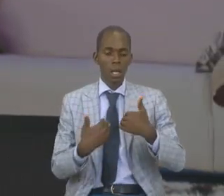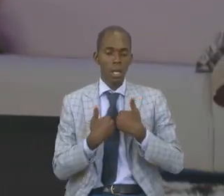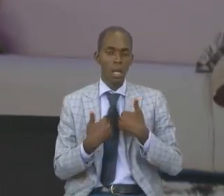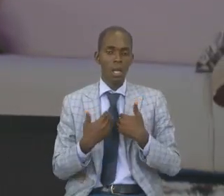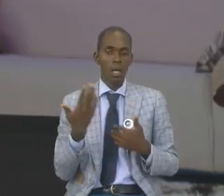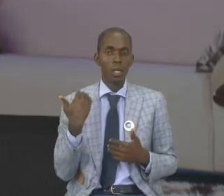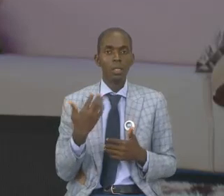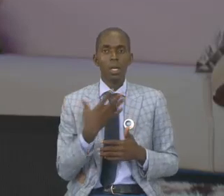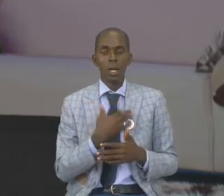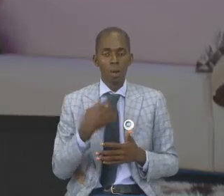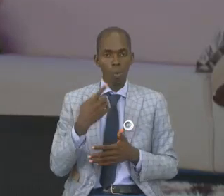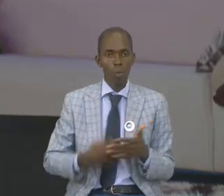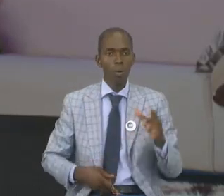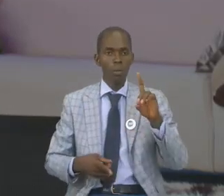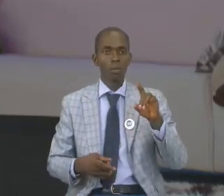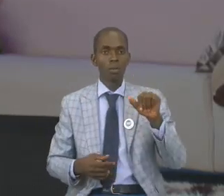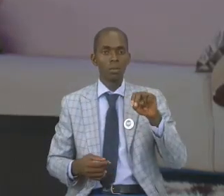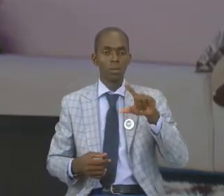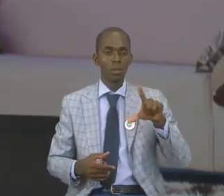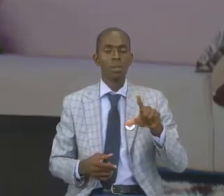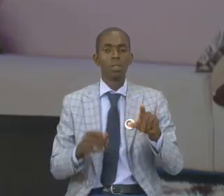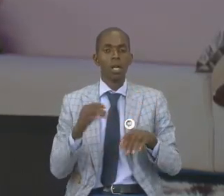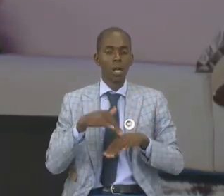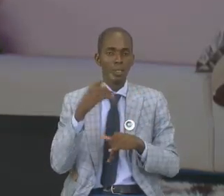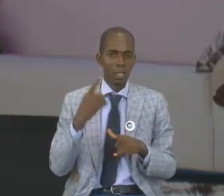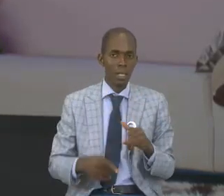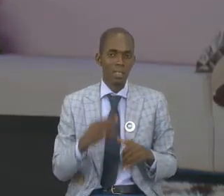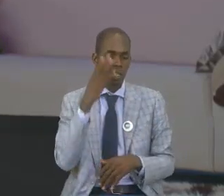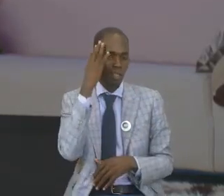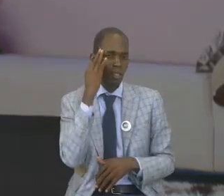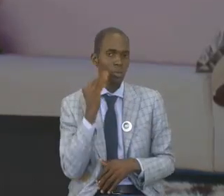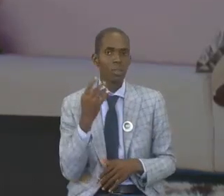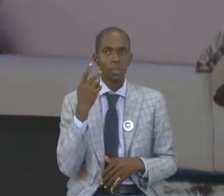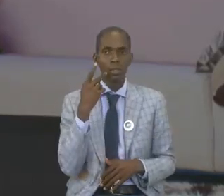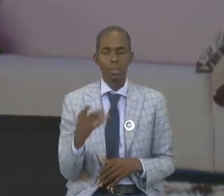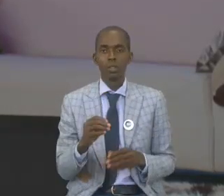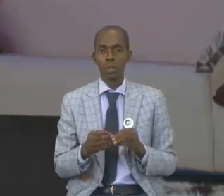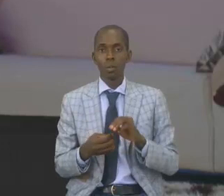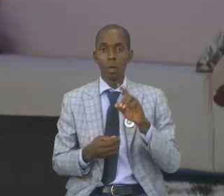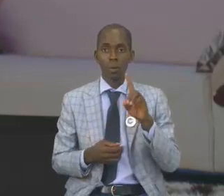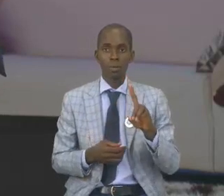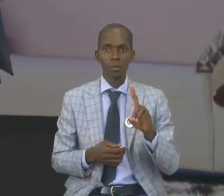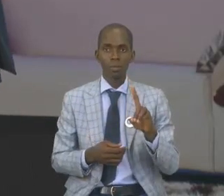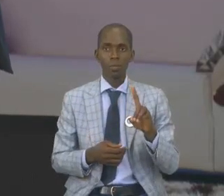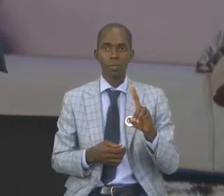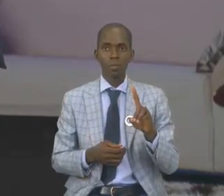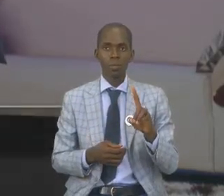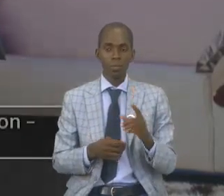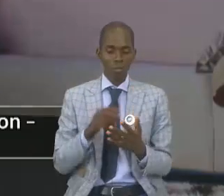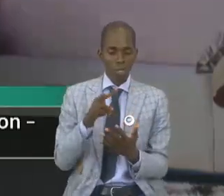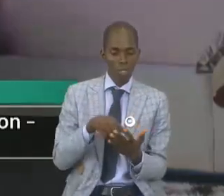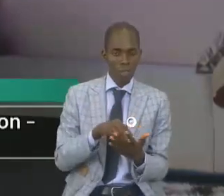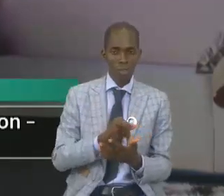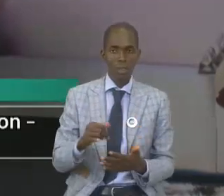Daniel eventually experienced. Let's look at this. Number one, reading and